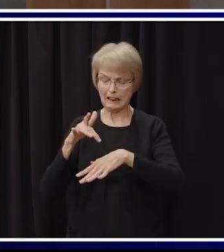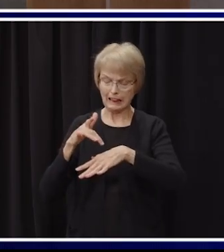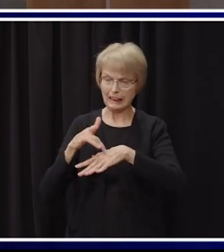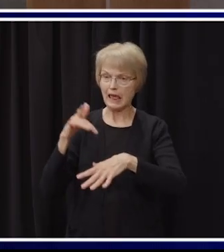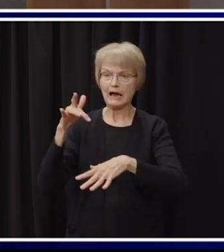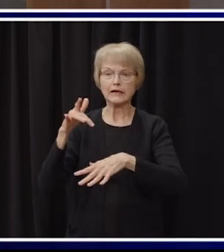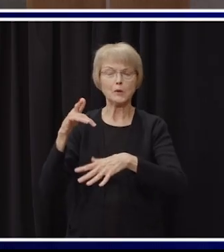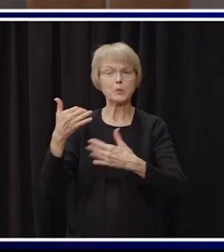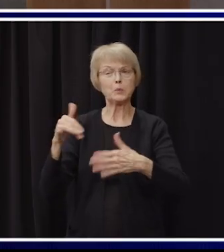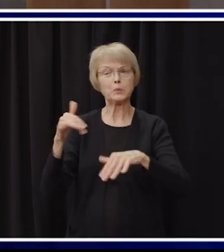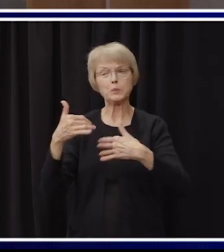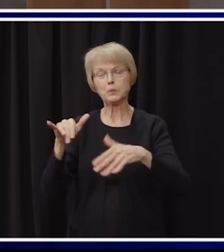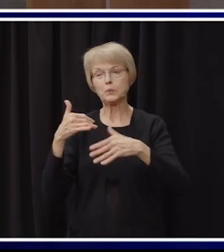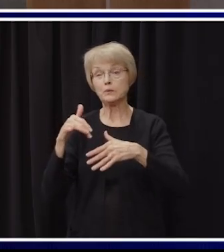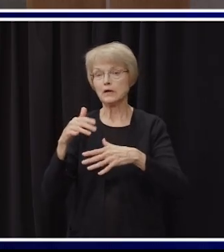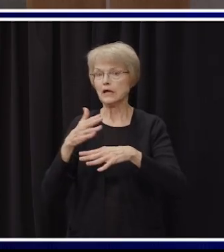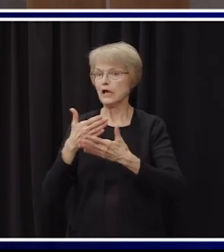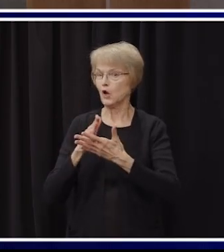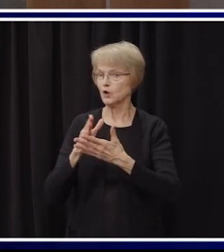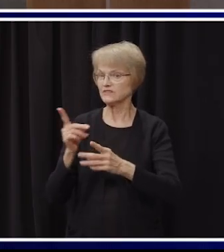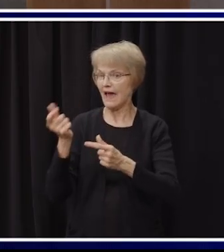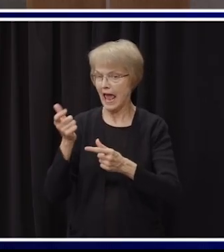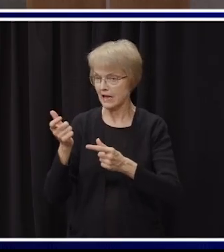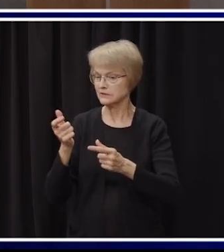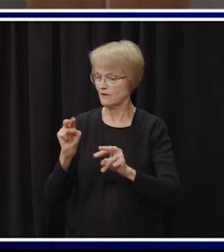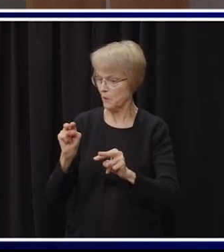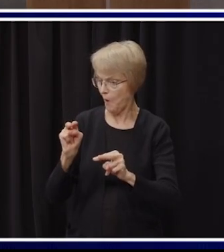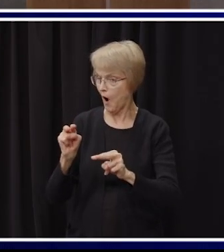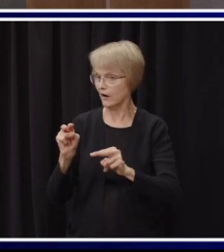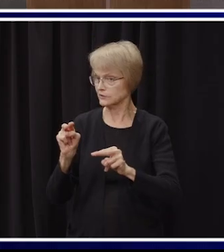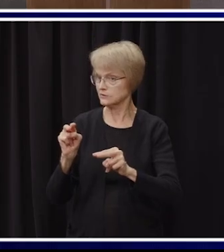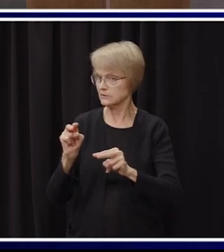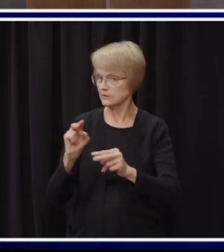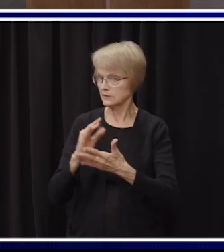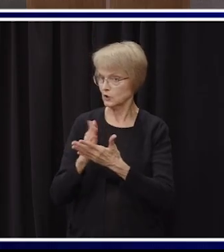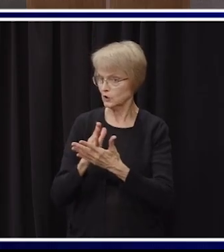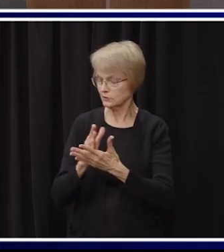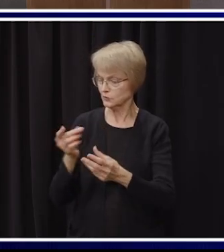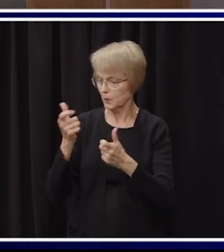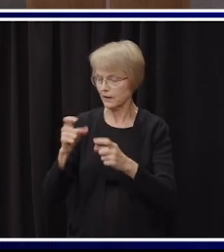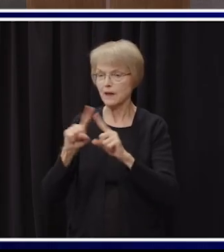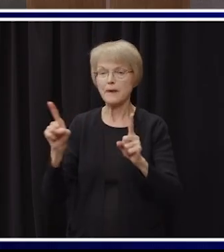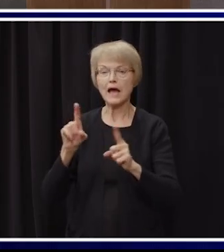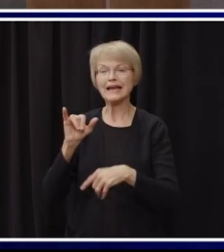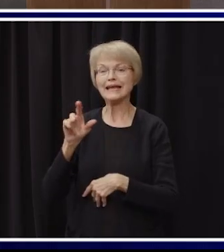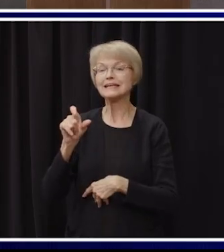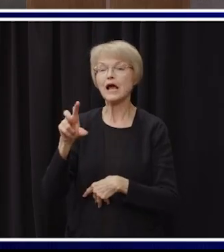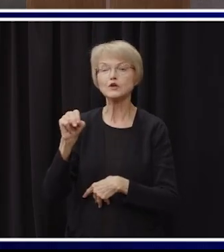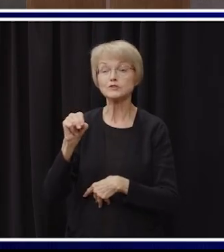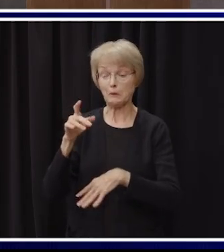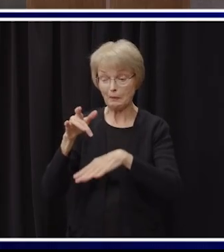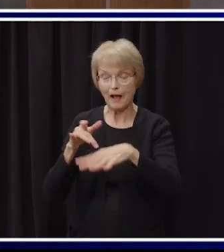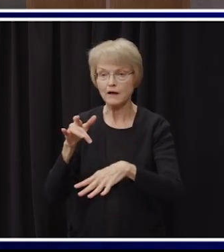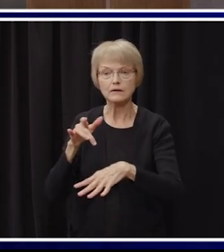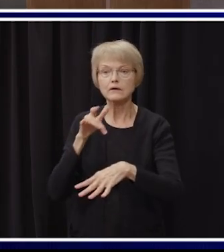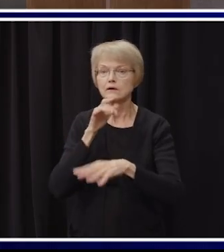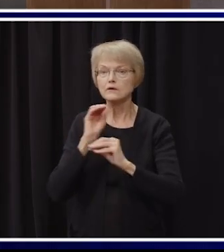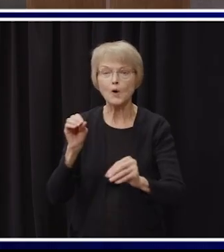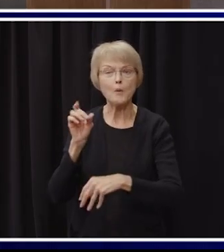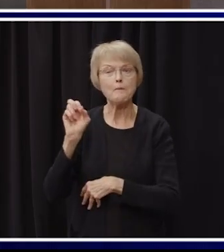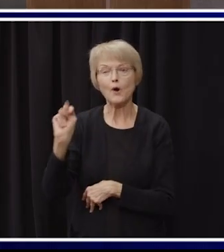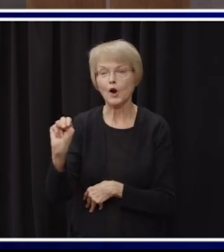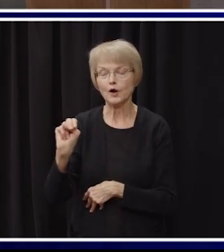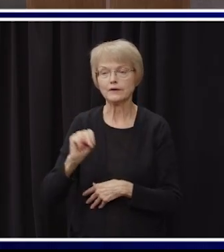cook fast, so you better be on your toes because your food will cook really quickly. But induction won't burn you. A key feature